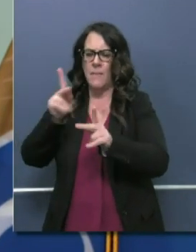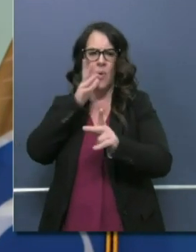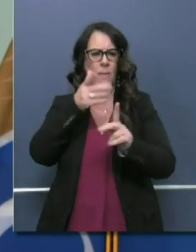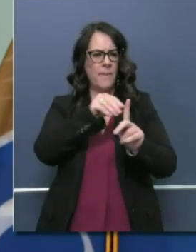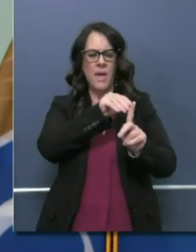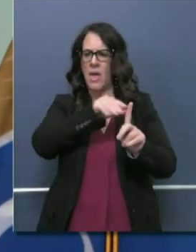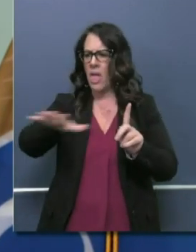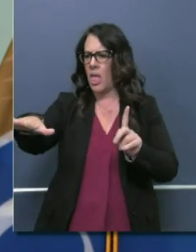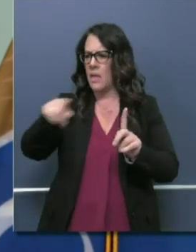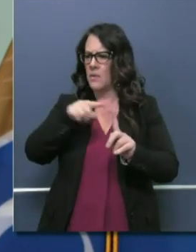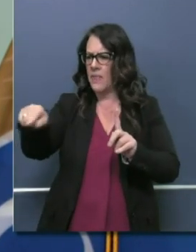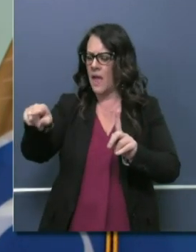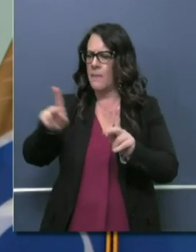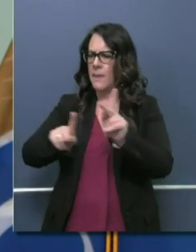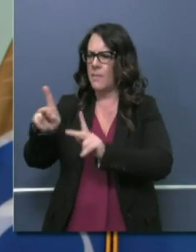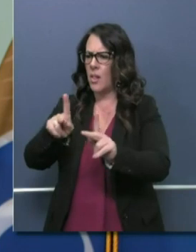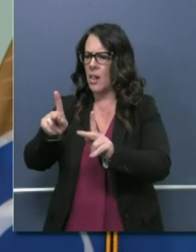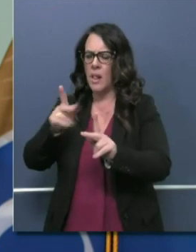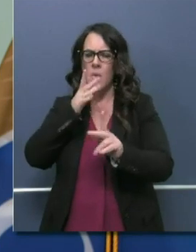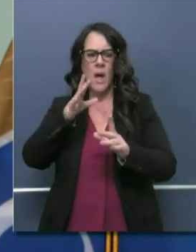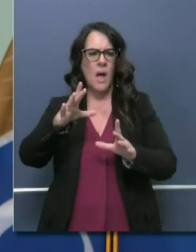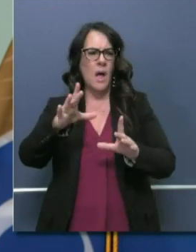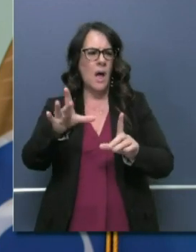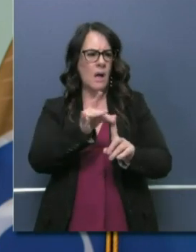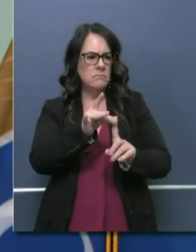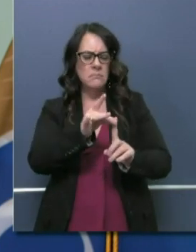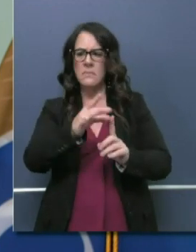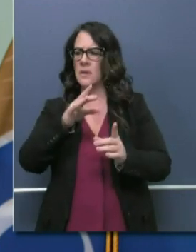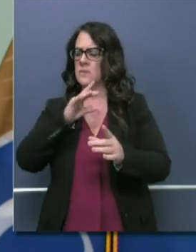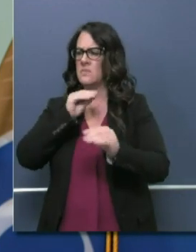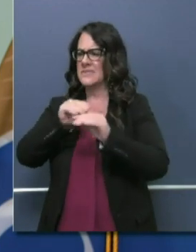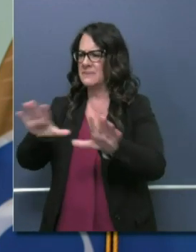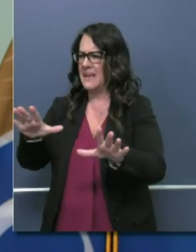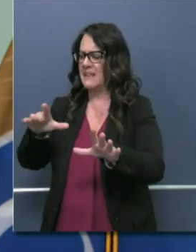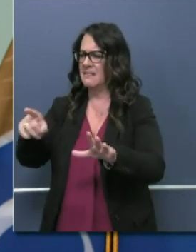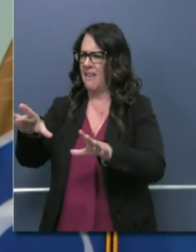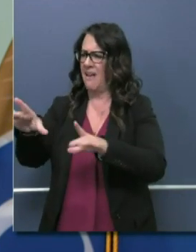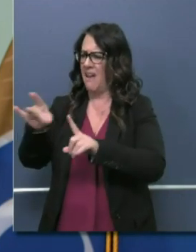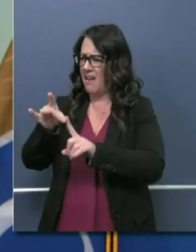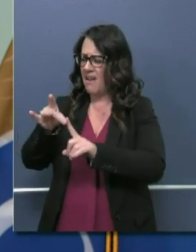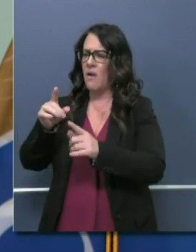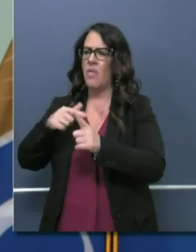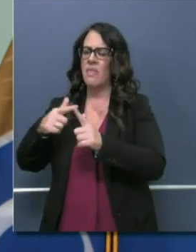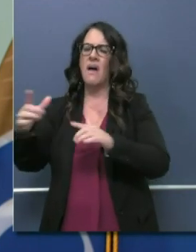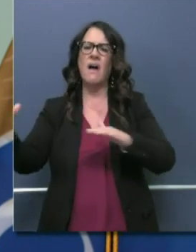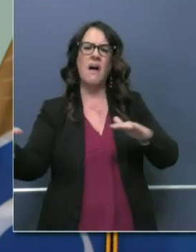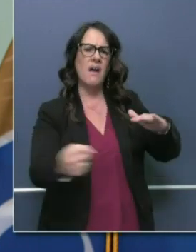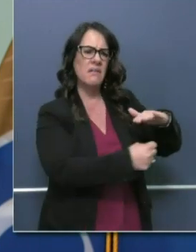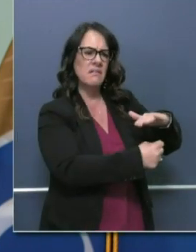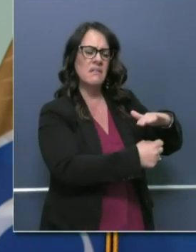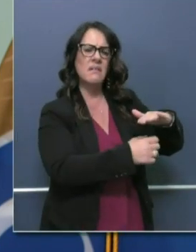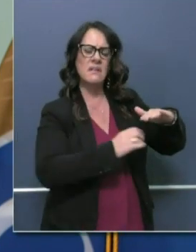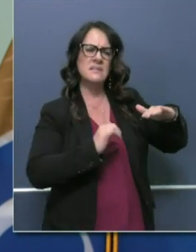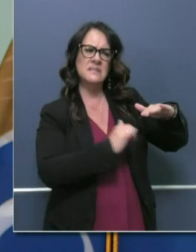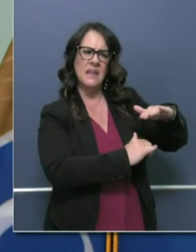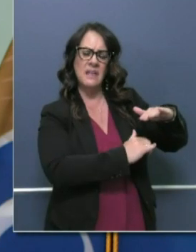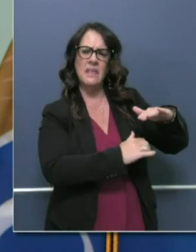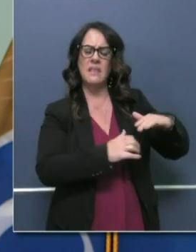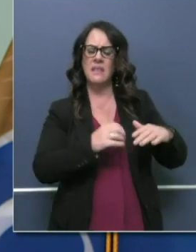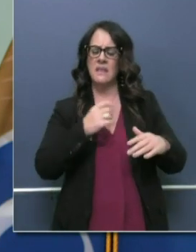either contacted or contracted the COVID-19, the disease, and or have been